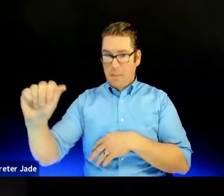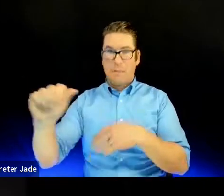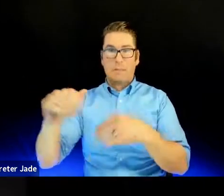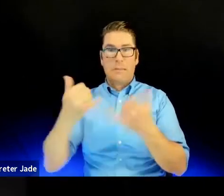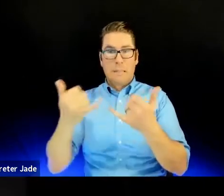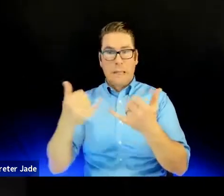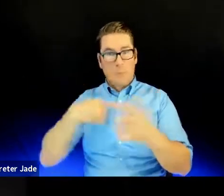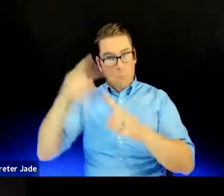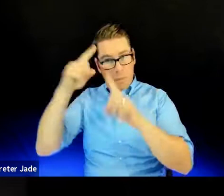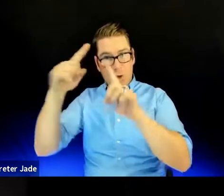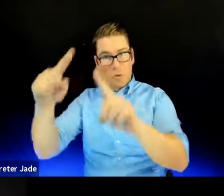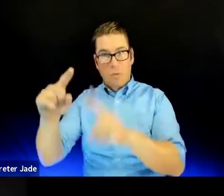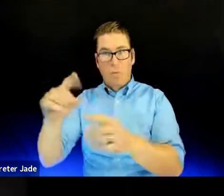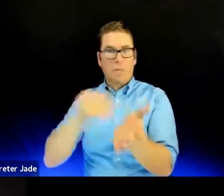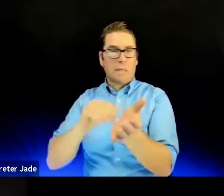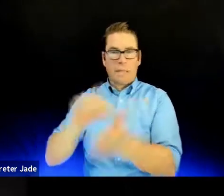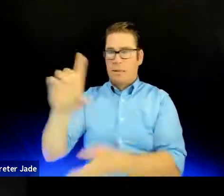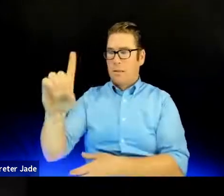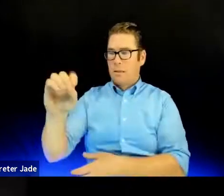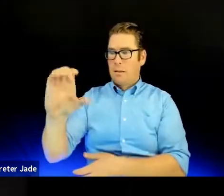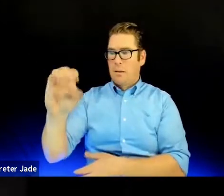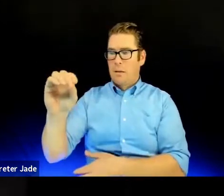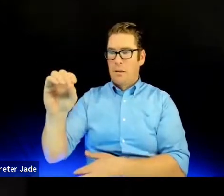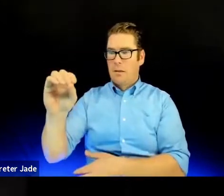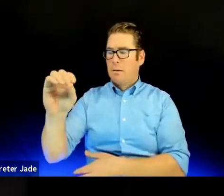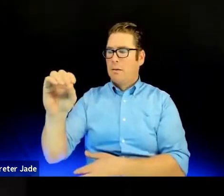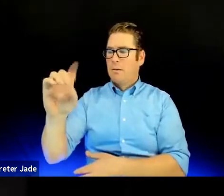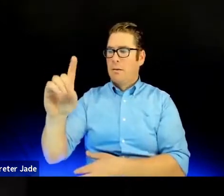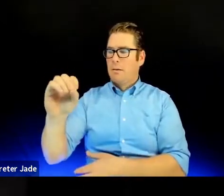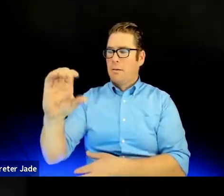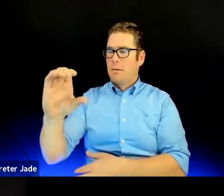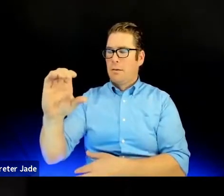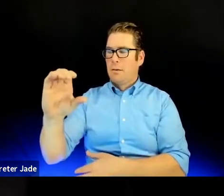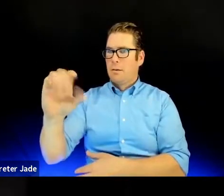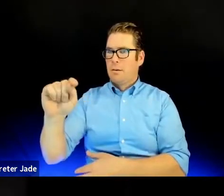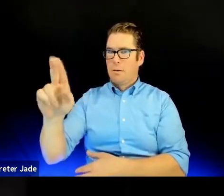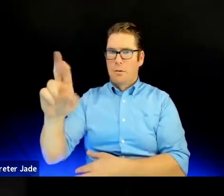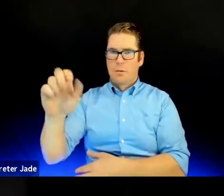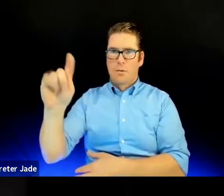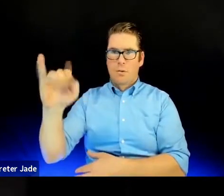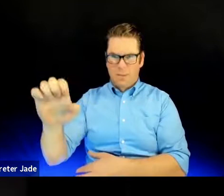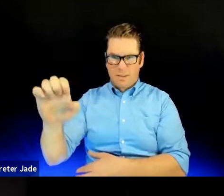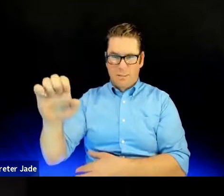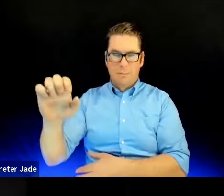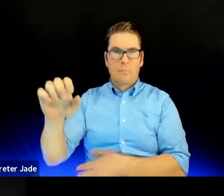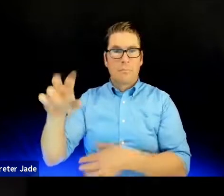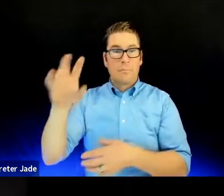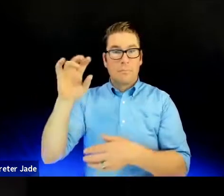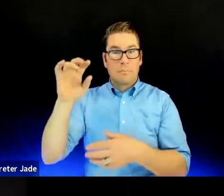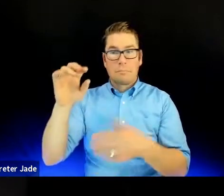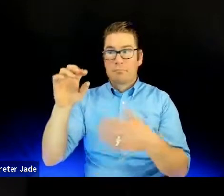surgery during that time. And so I had to put off, and they kind of medically retired